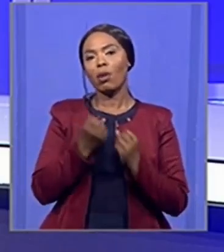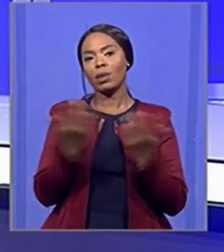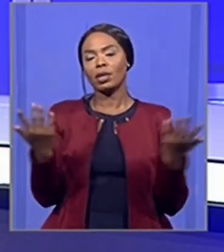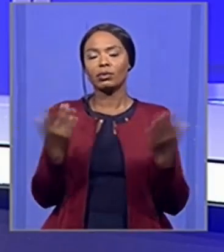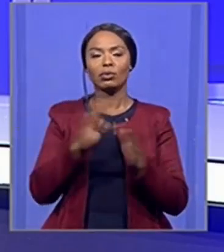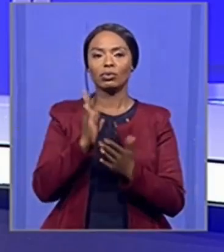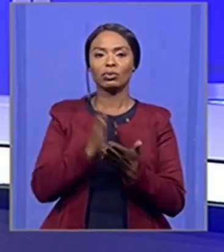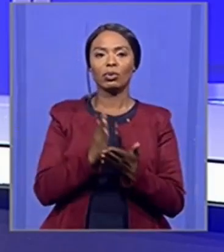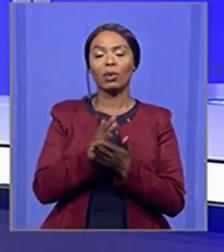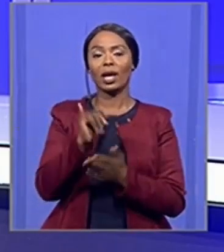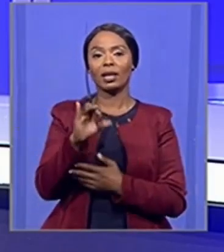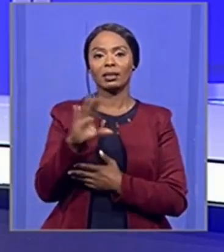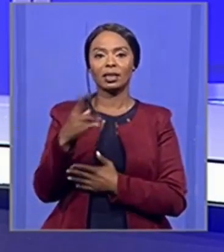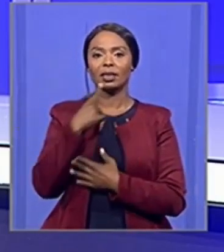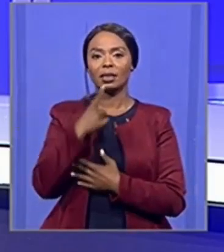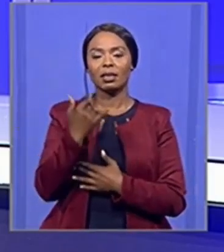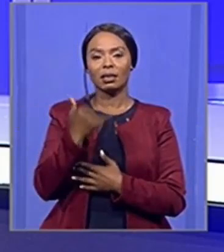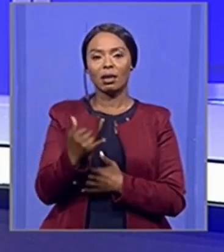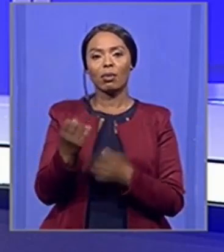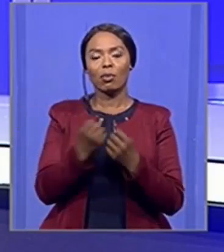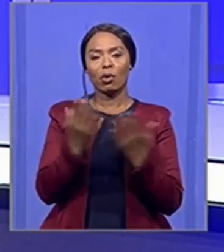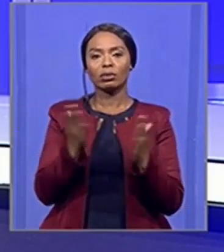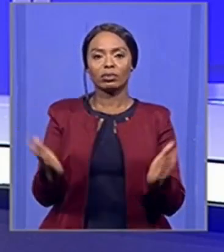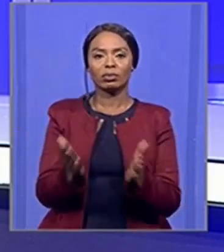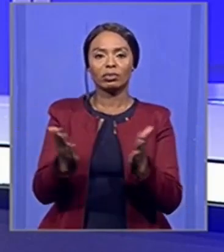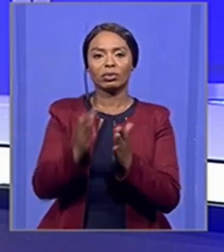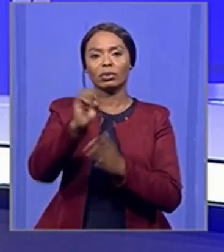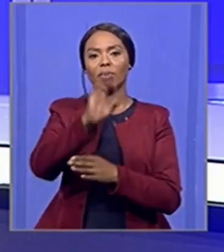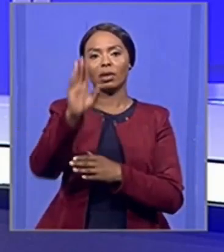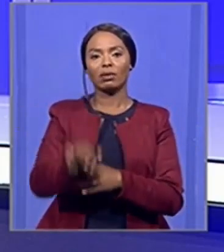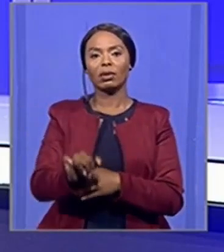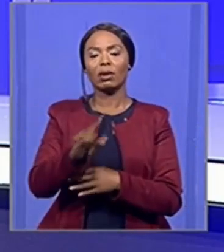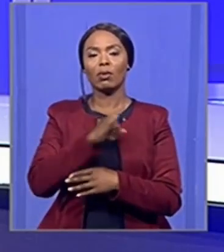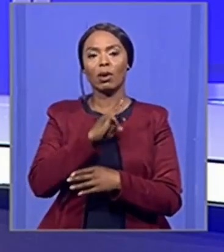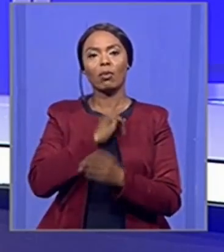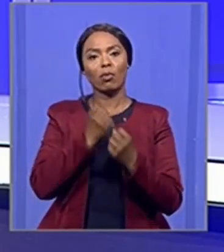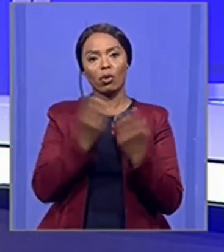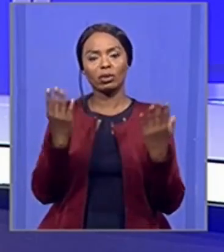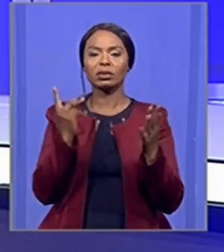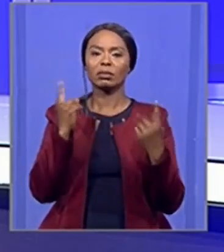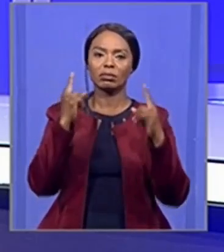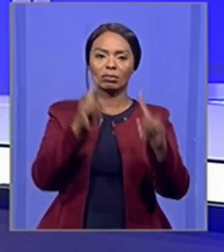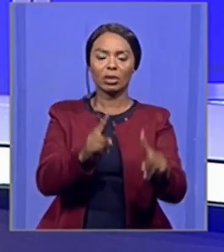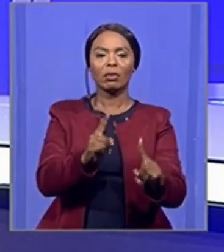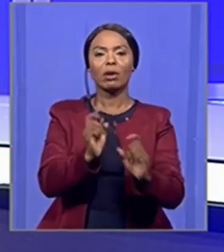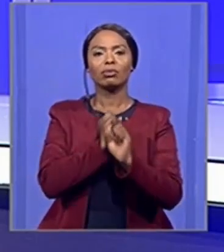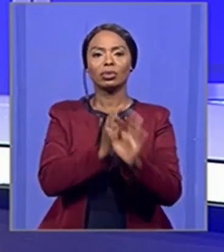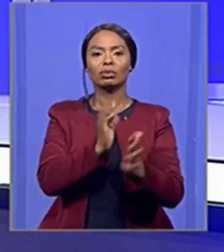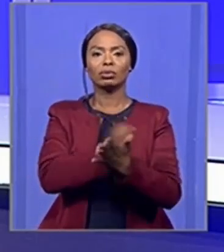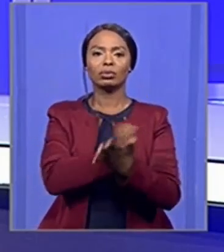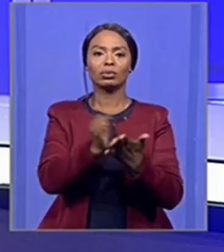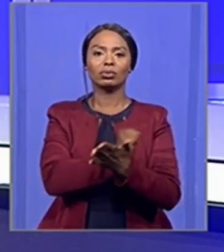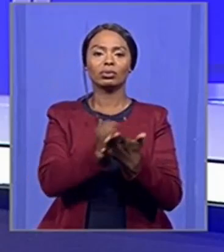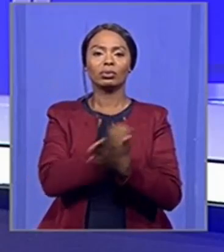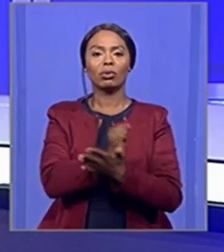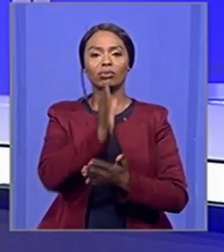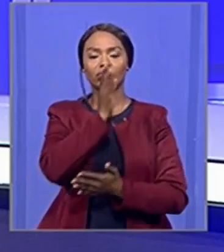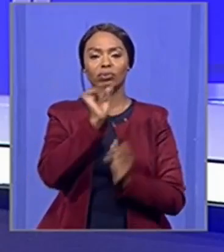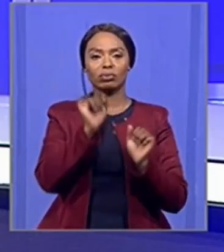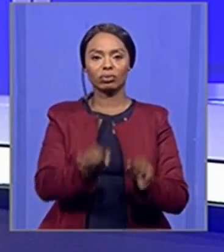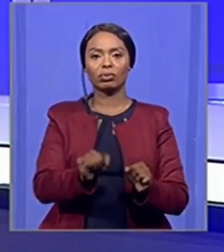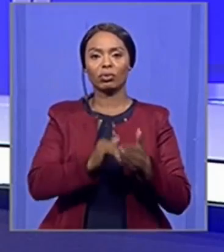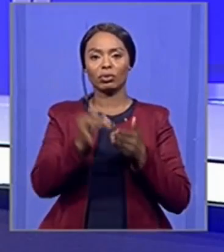dikgetho IEC e hlohleletšwa ke maAfrika Borwa ao a bilego gona go engwadiša lenaneong la go ngwadiša mafelelong a